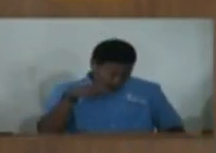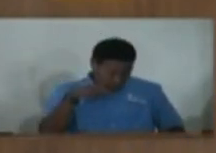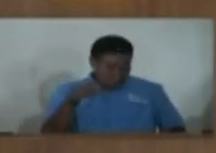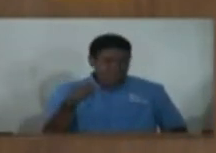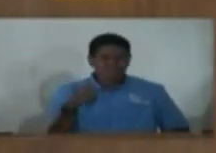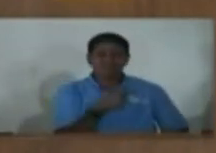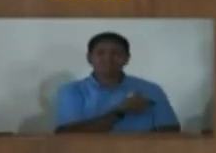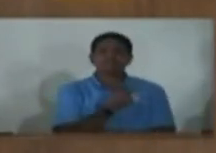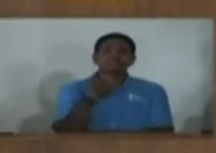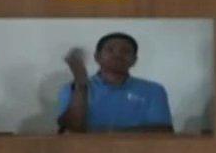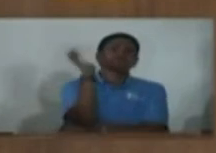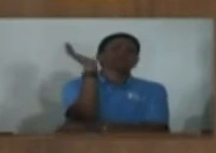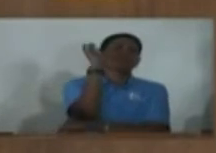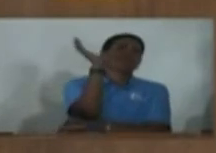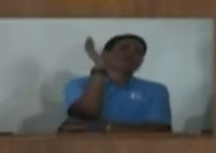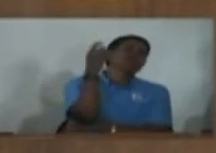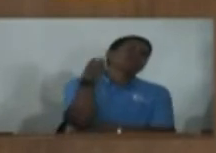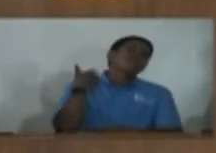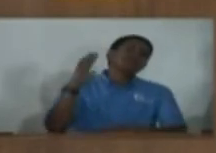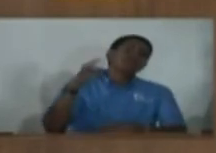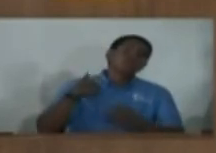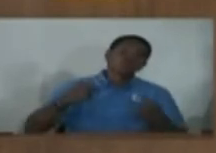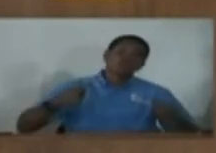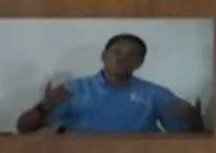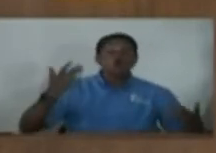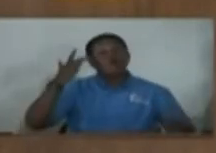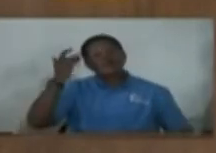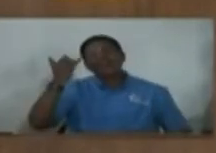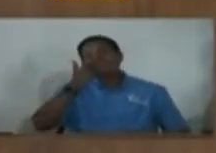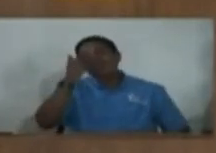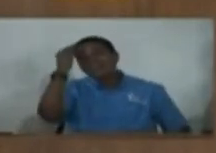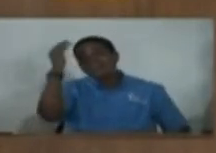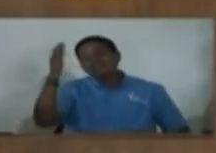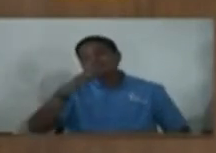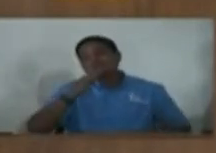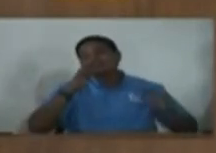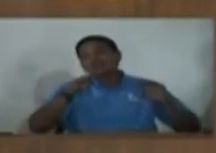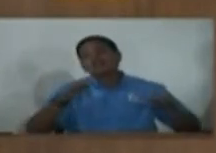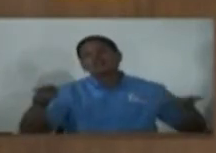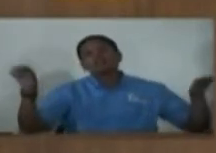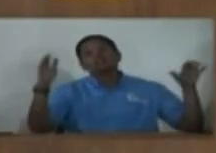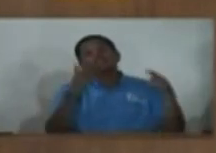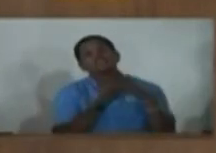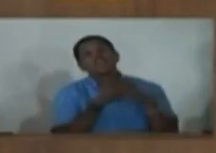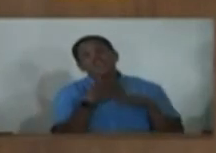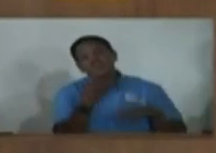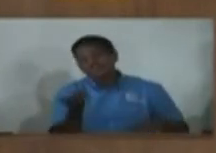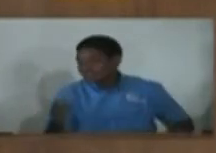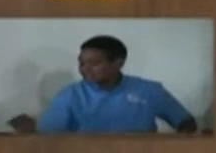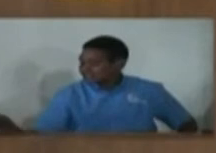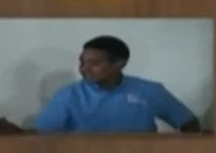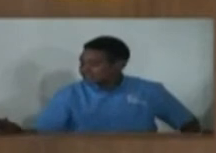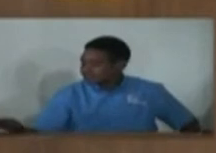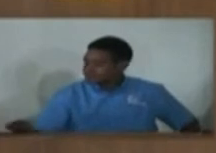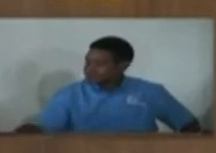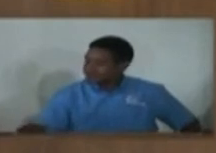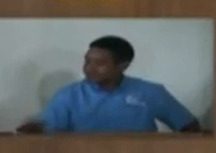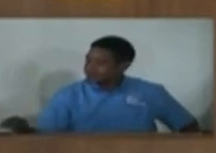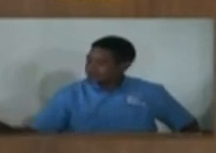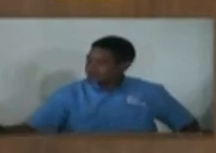that we're struggling with now is very much part of that information poverty. And